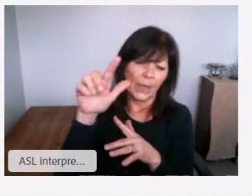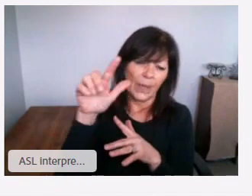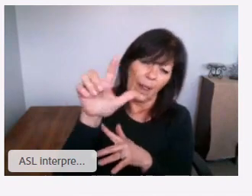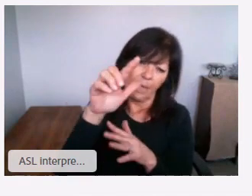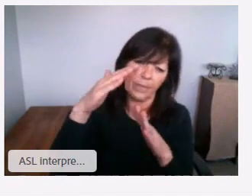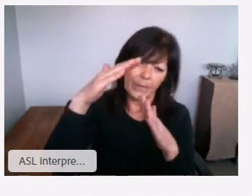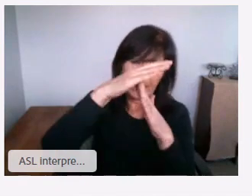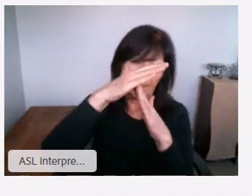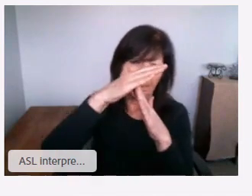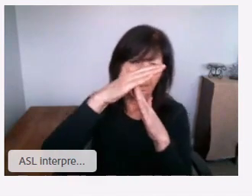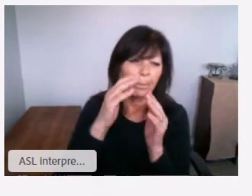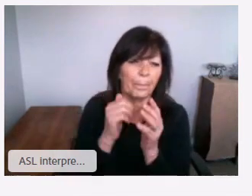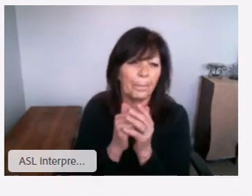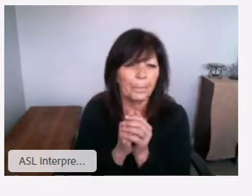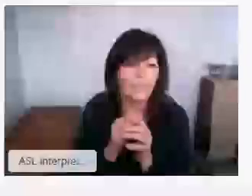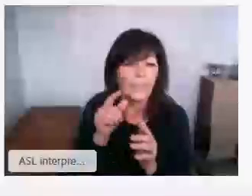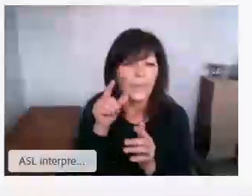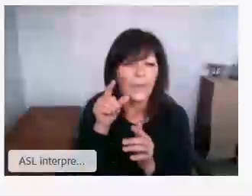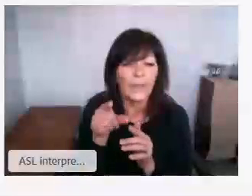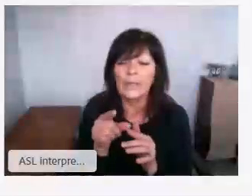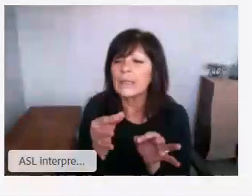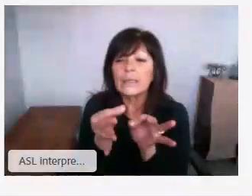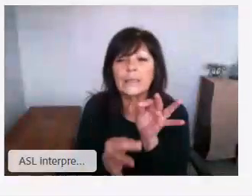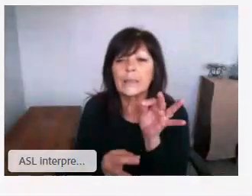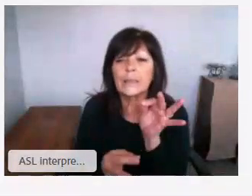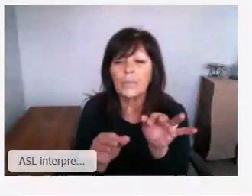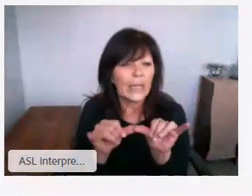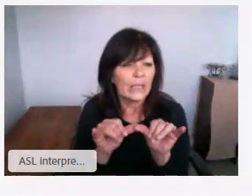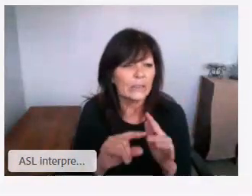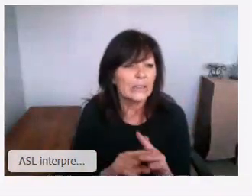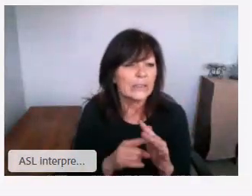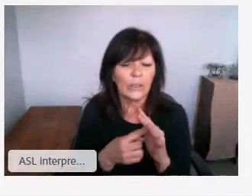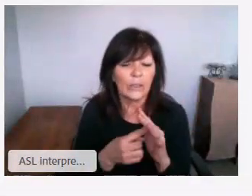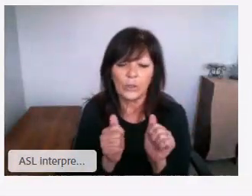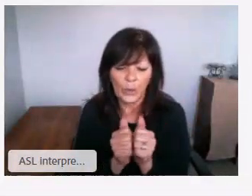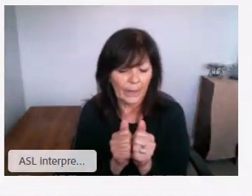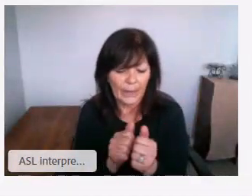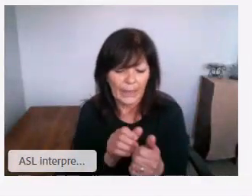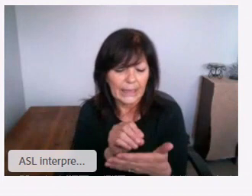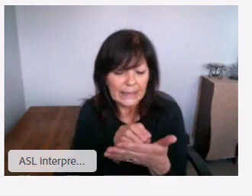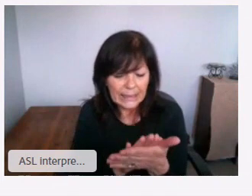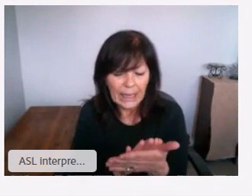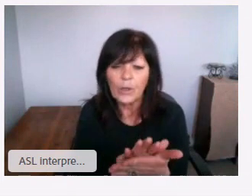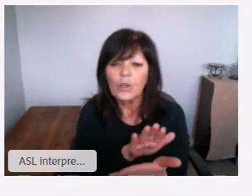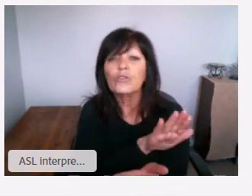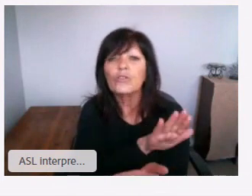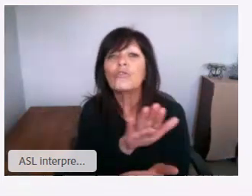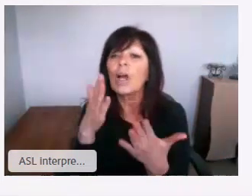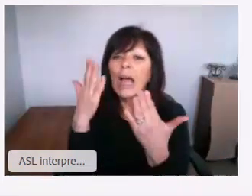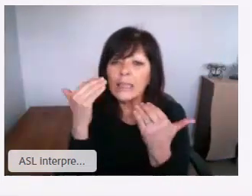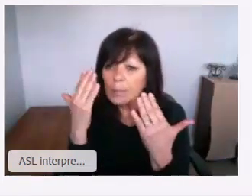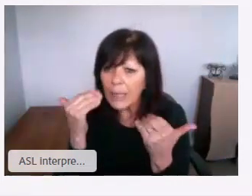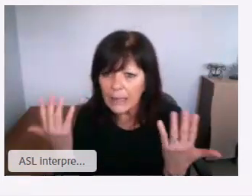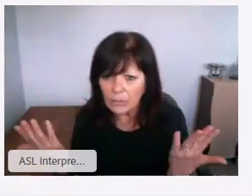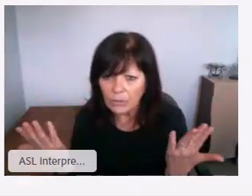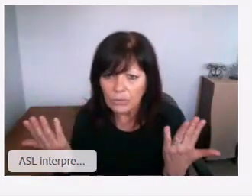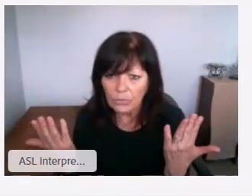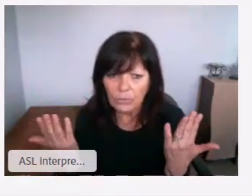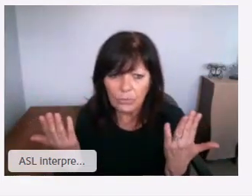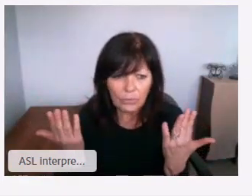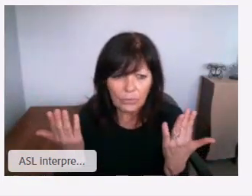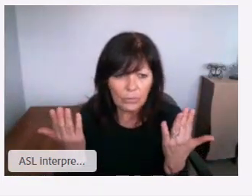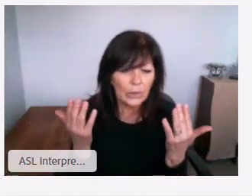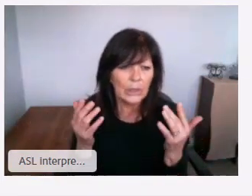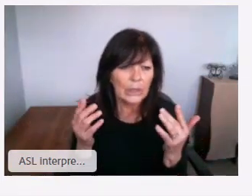the V diagram. The system engineering starts with documenting stakeholder expectations on in the concept